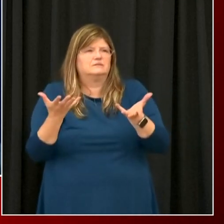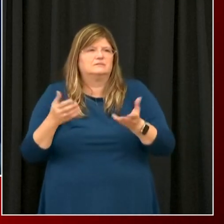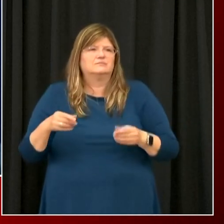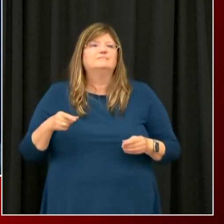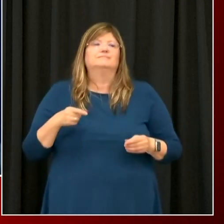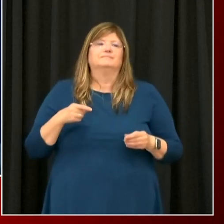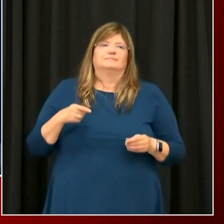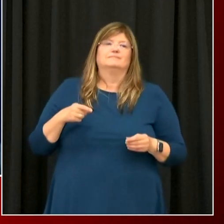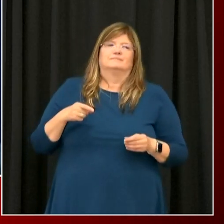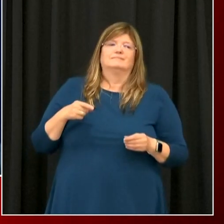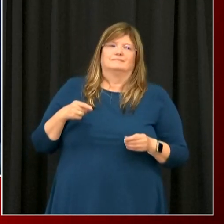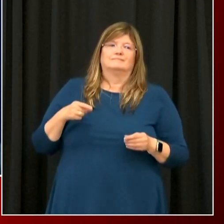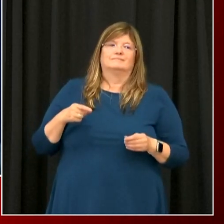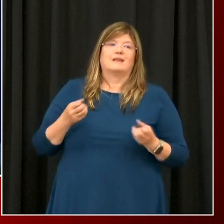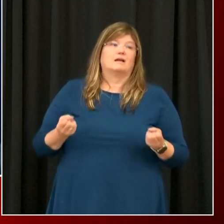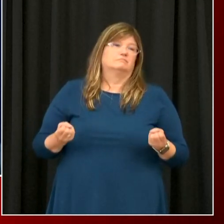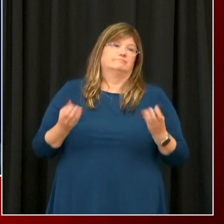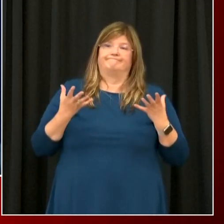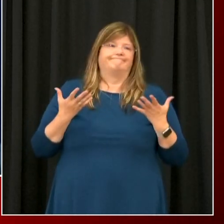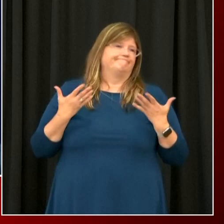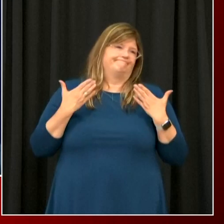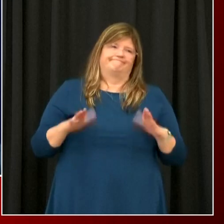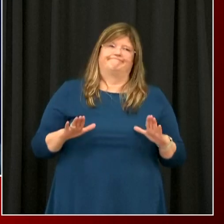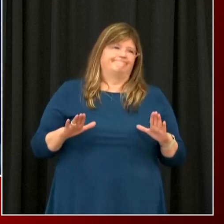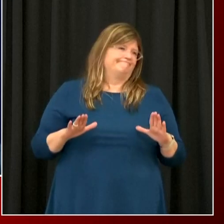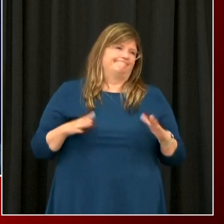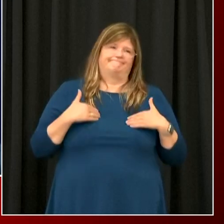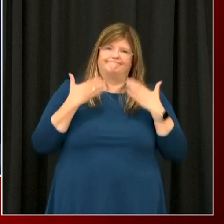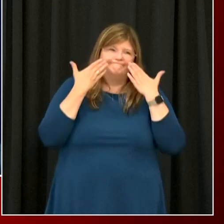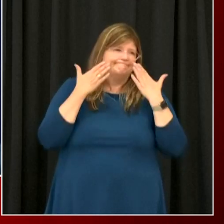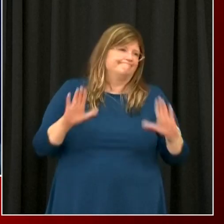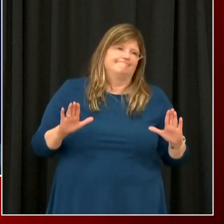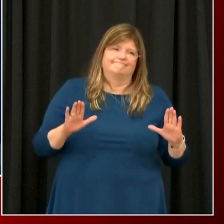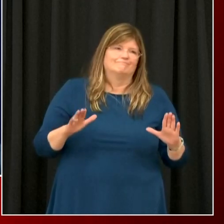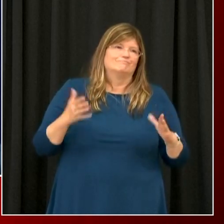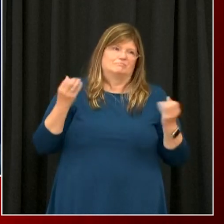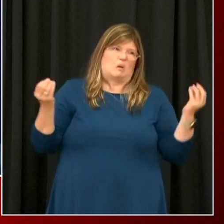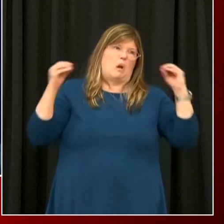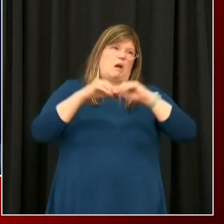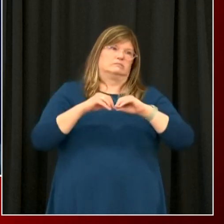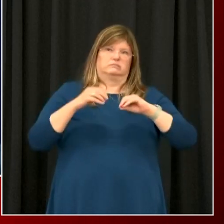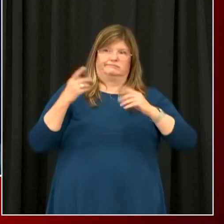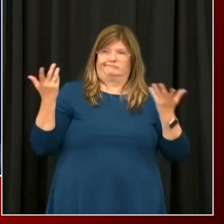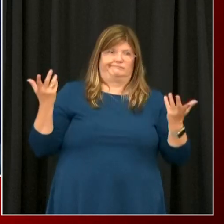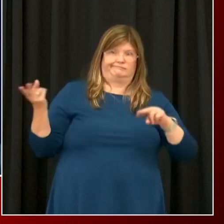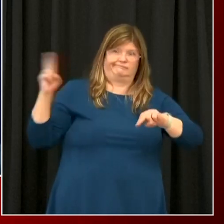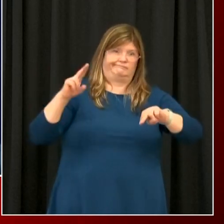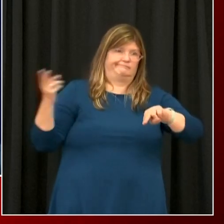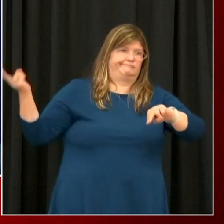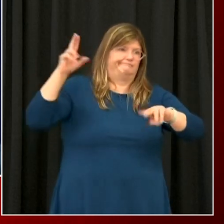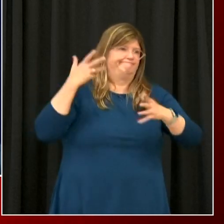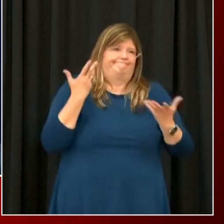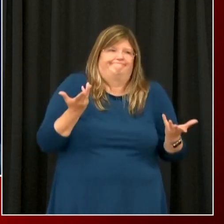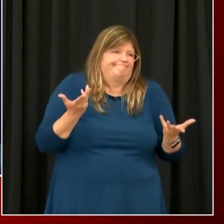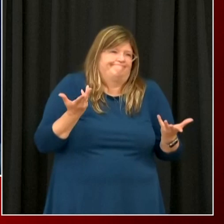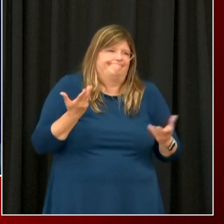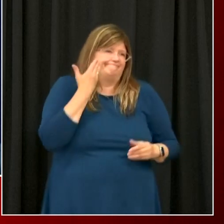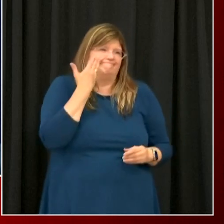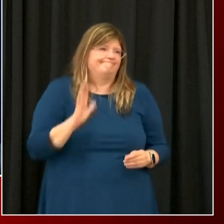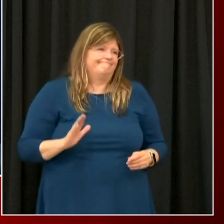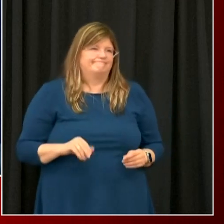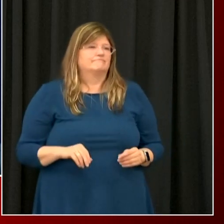no. We anticipate numbers that are larger than any of the numbers that we've seen to this point. We have a number